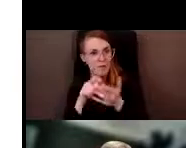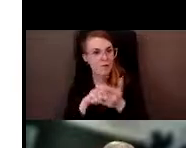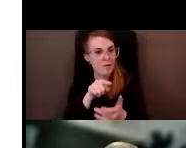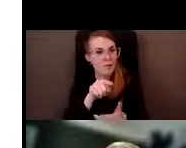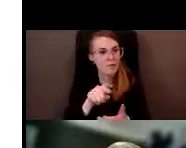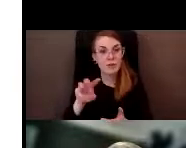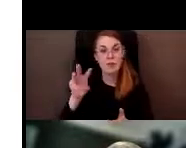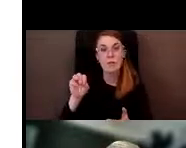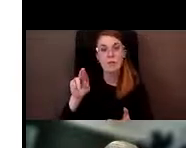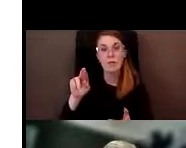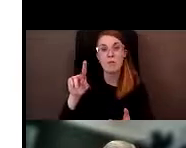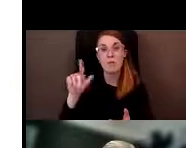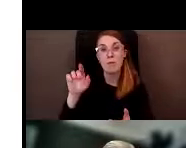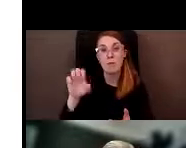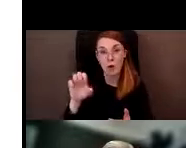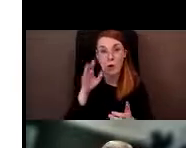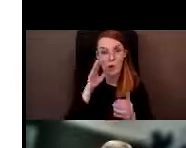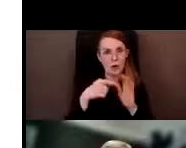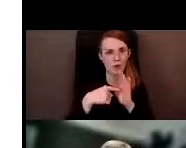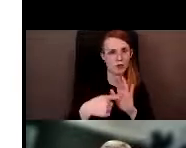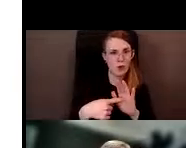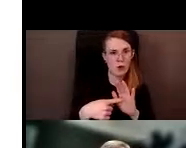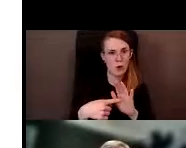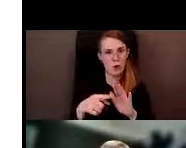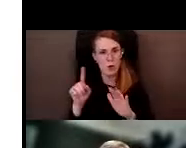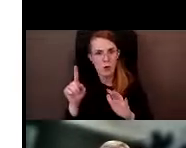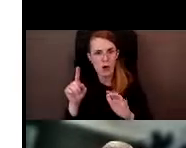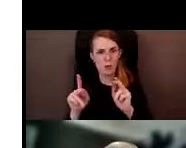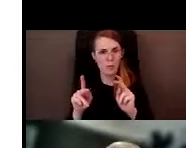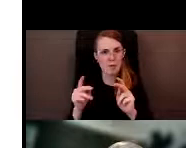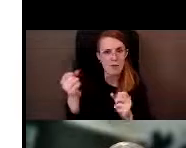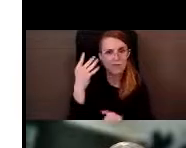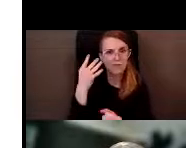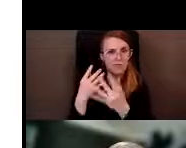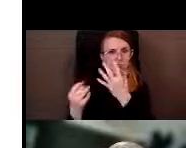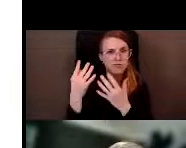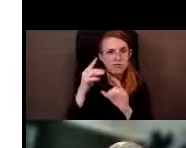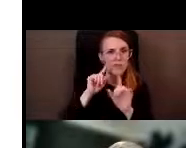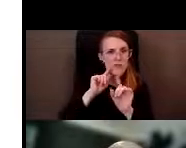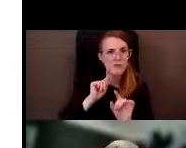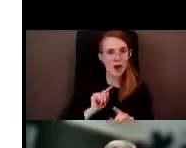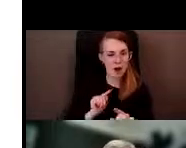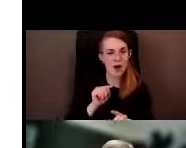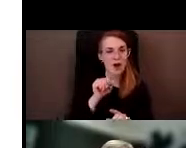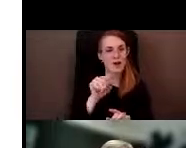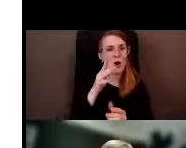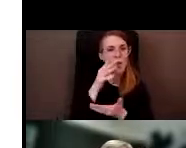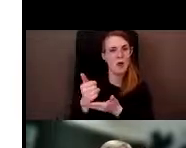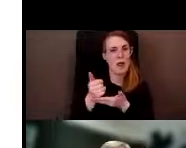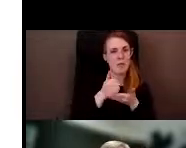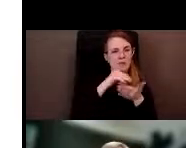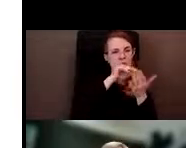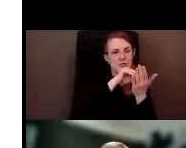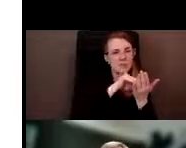here that shows you in real time where people are responding from. And this will really help us keep track to make